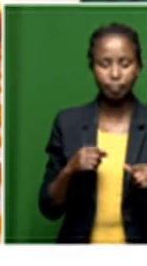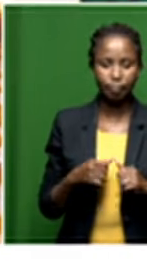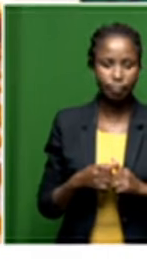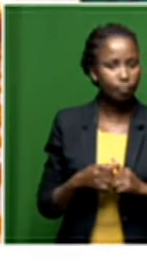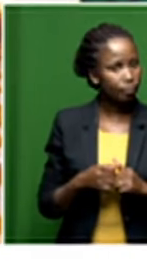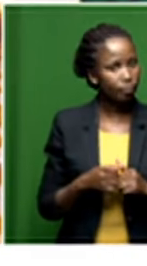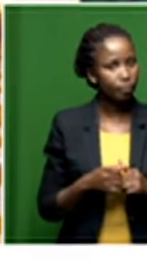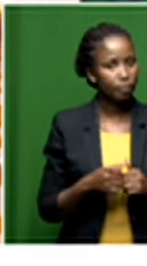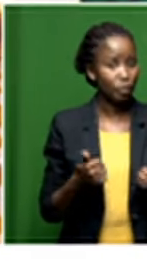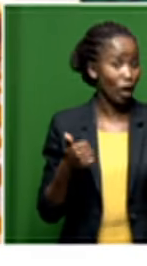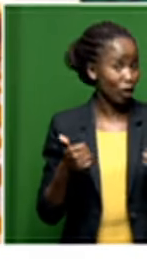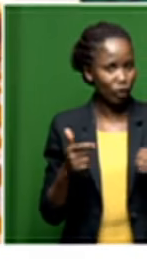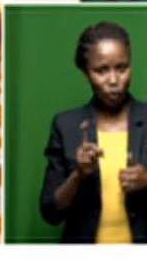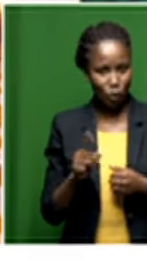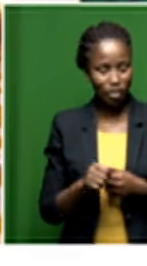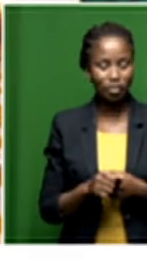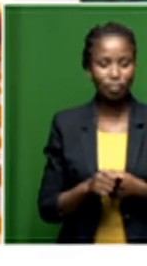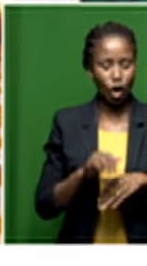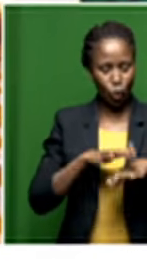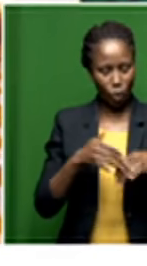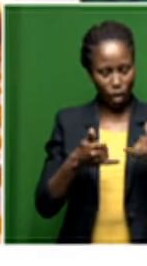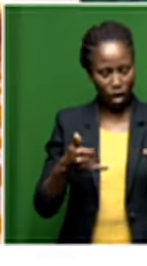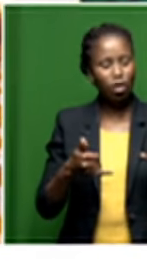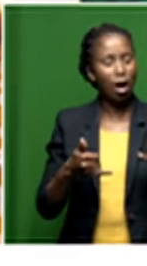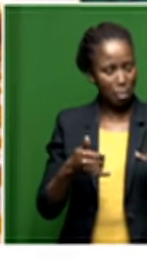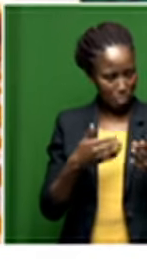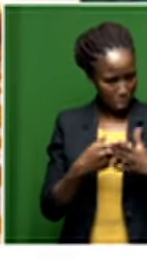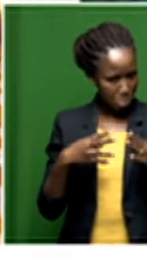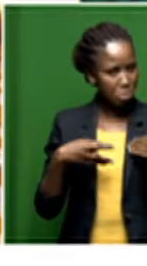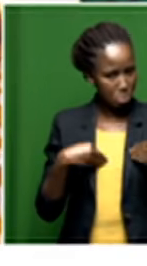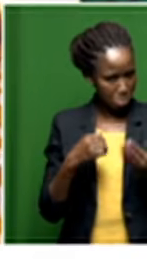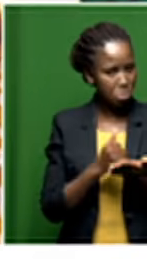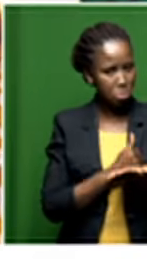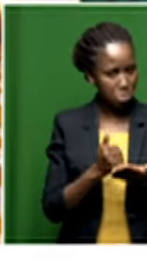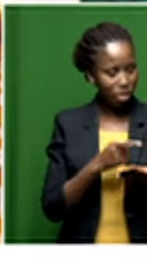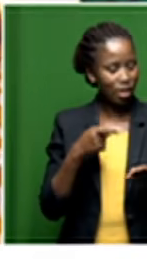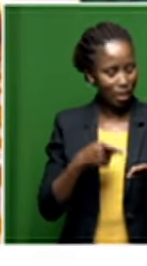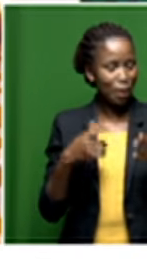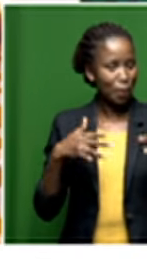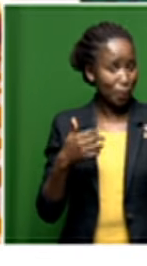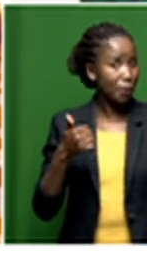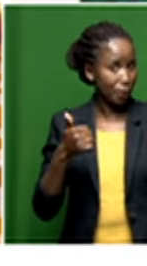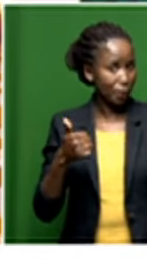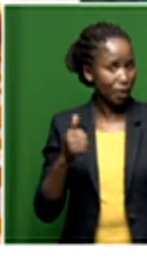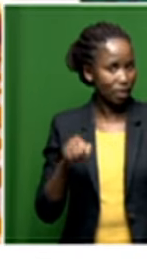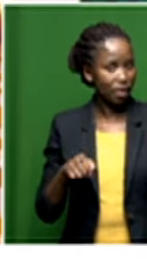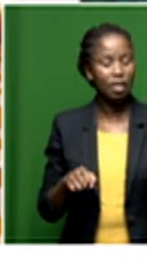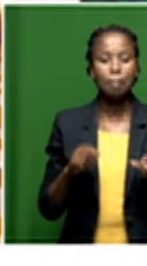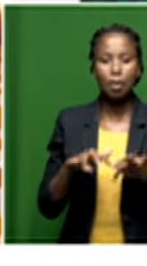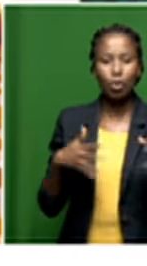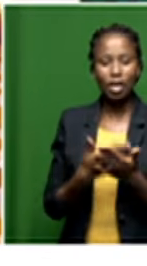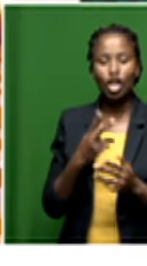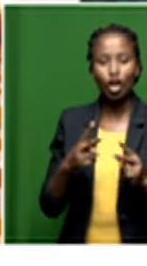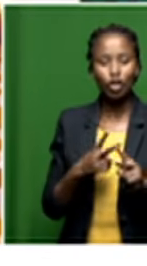the great thing was the online registration that was allowed to happen, which I think is a great addition, and also for people to check exactly where